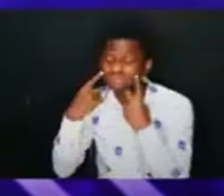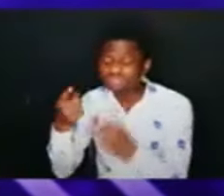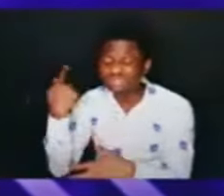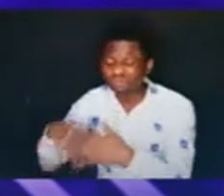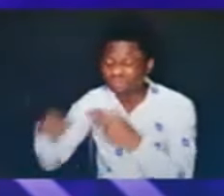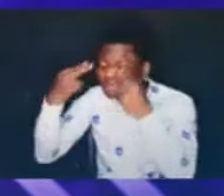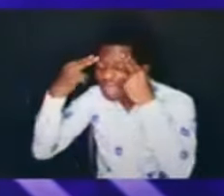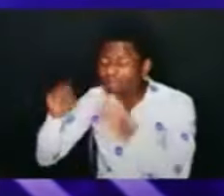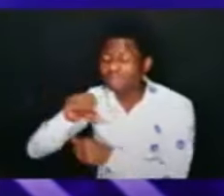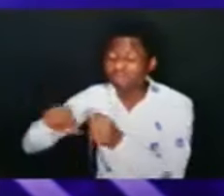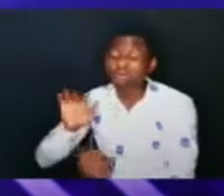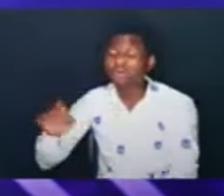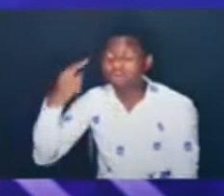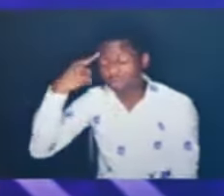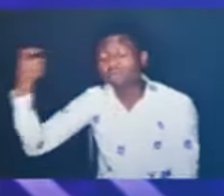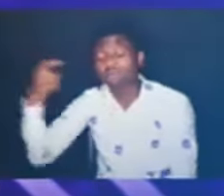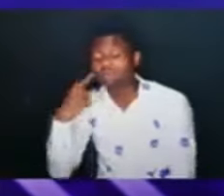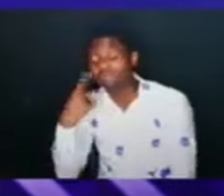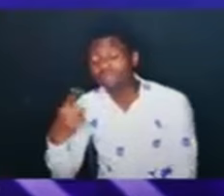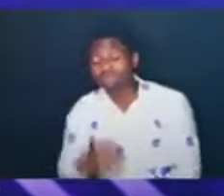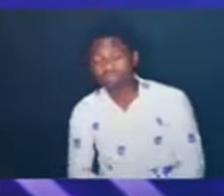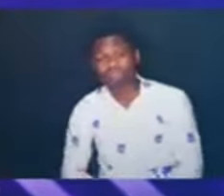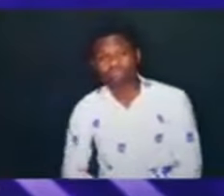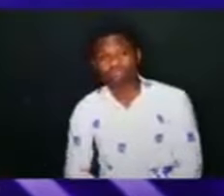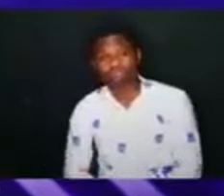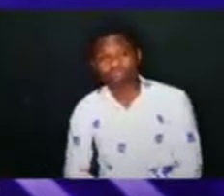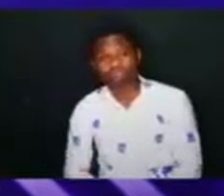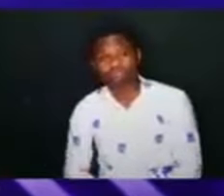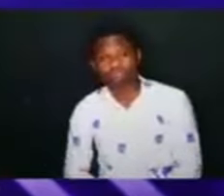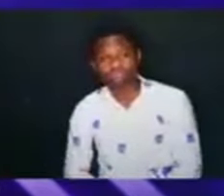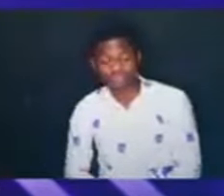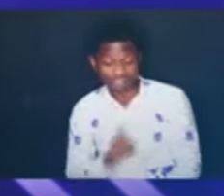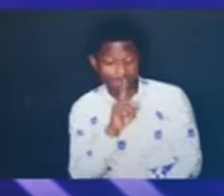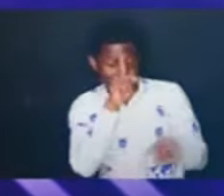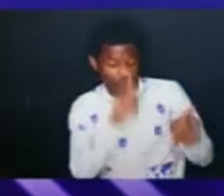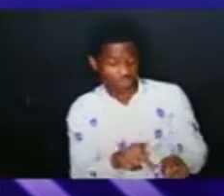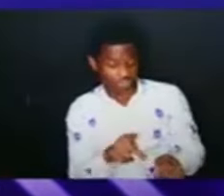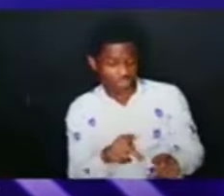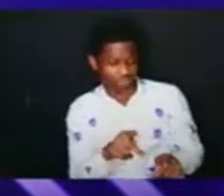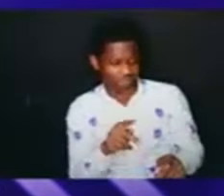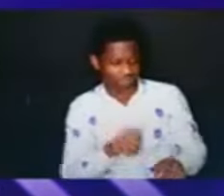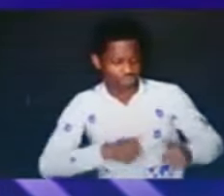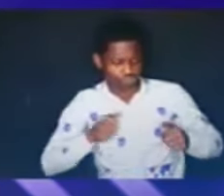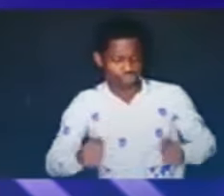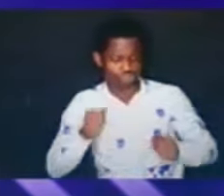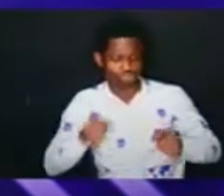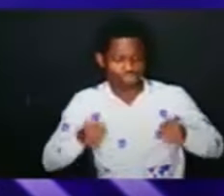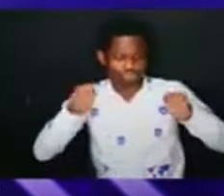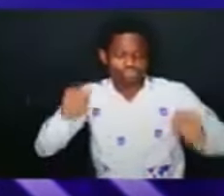what comes of his dreams. The one enthroned in heaven laughs, the